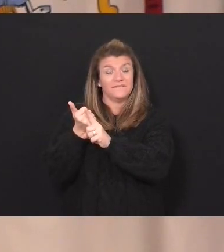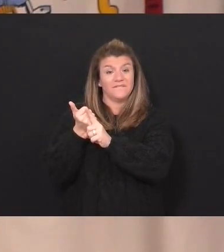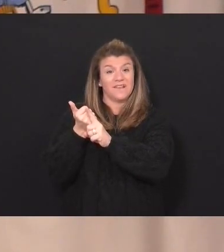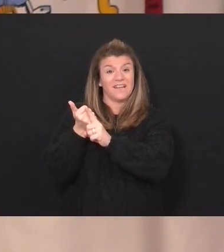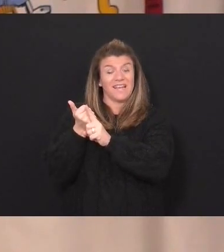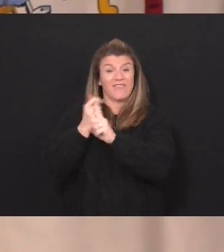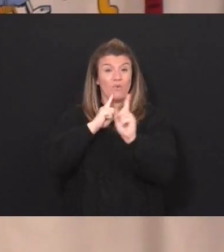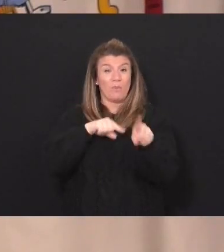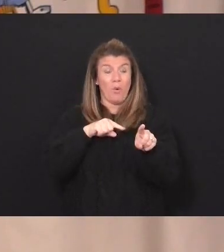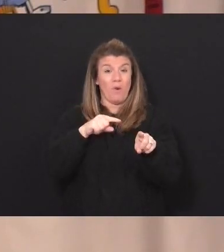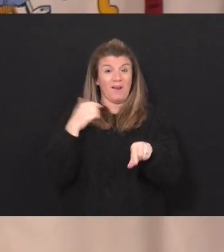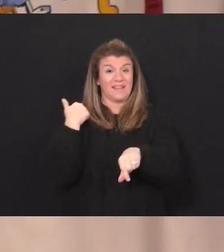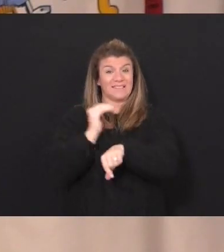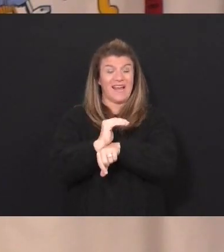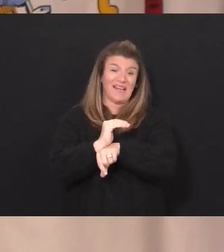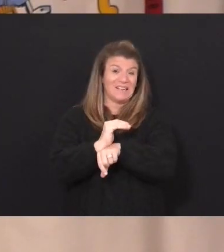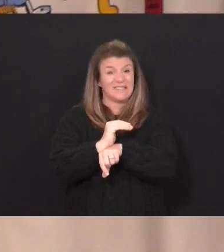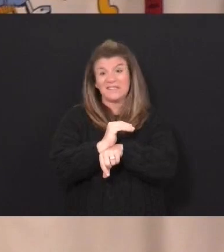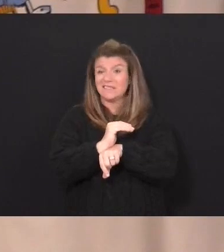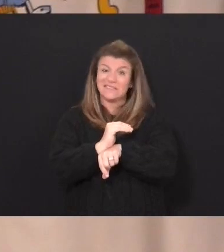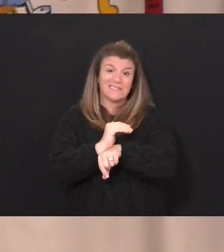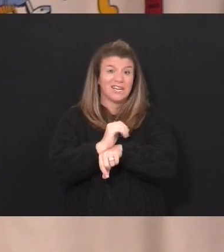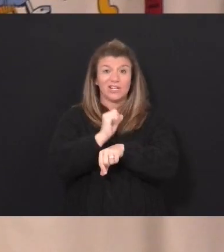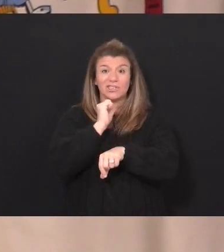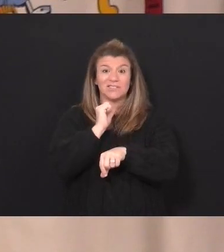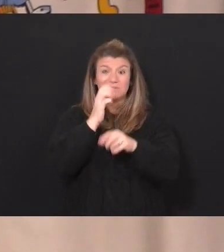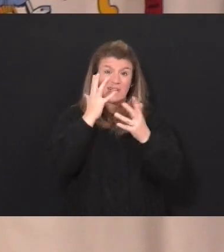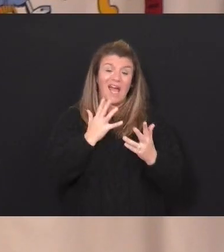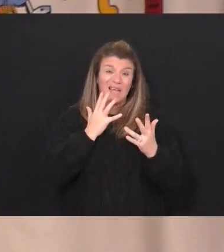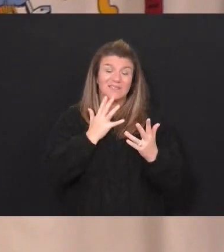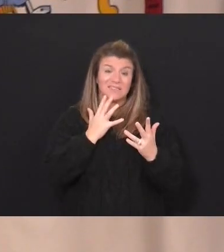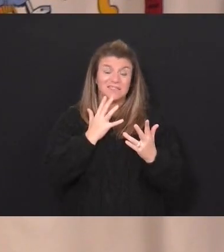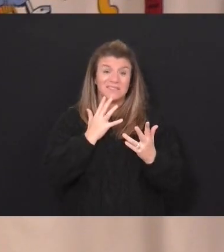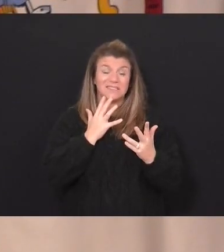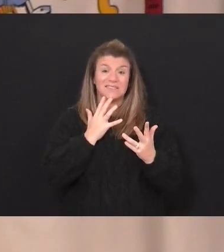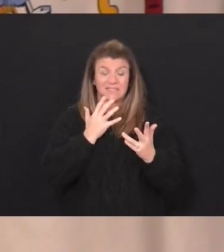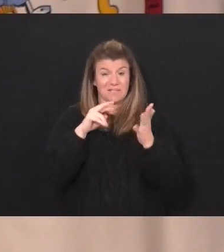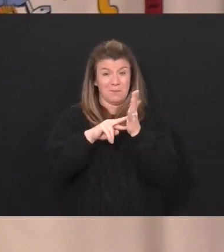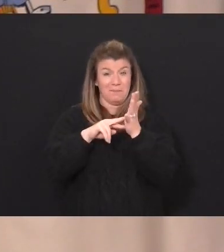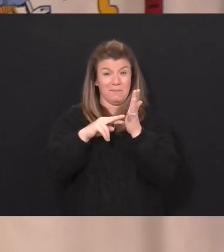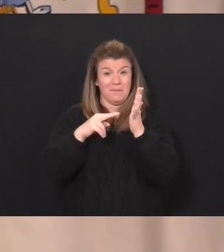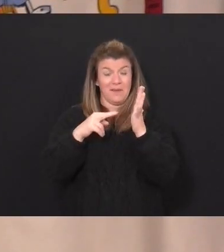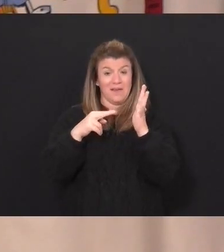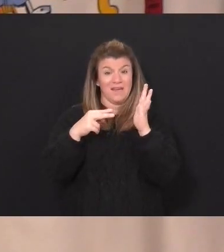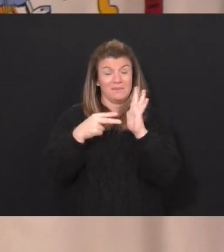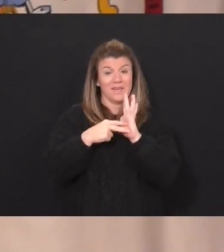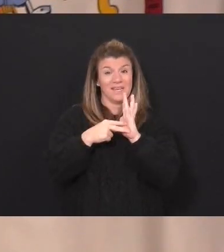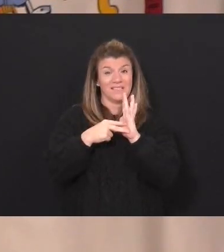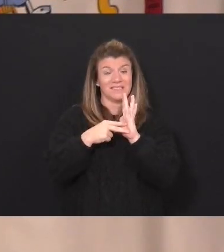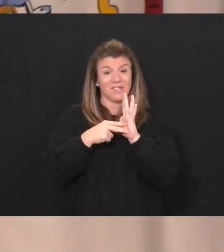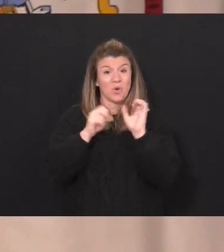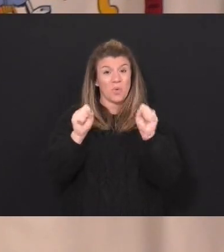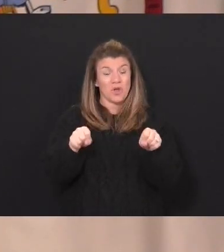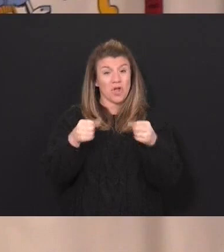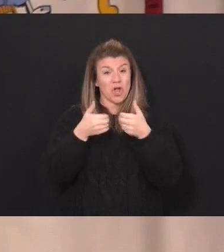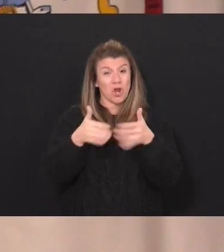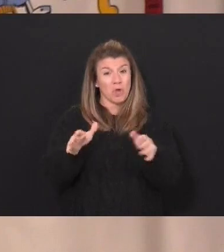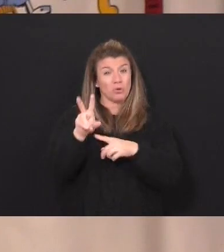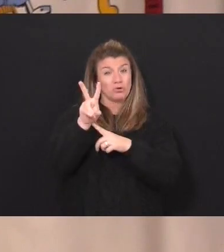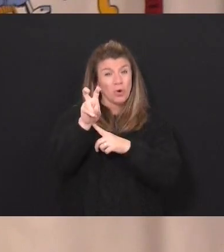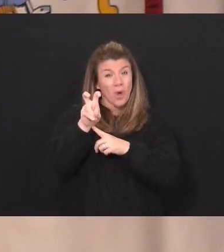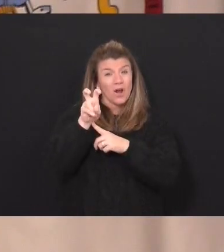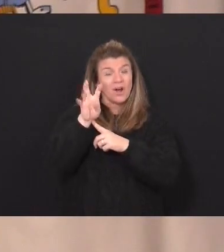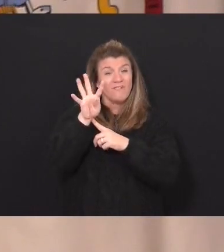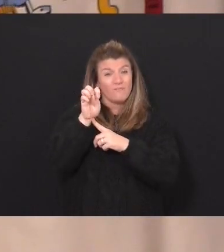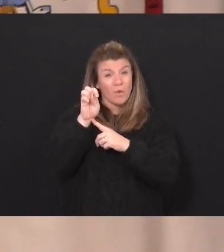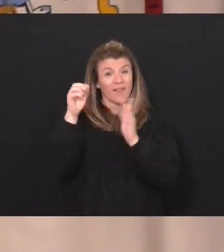report, and that was that there could be a possibility of losing 240,000 people in this